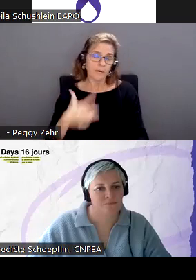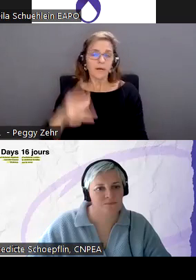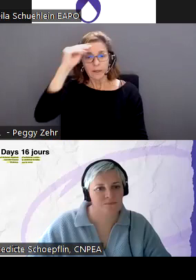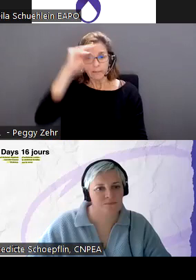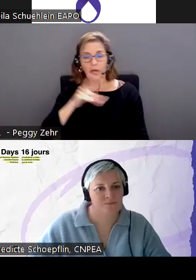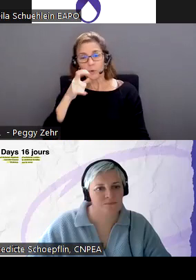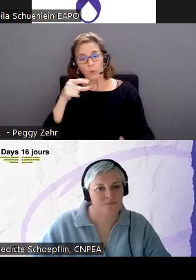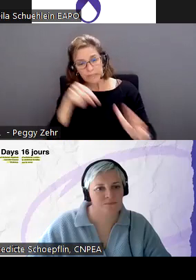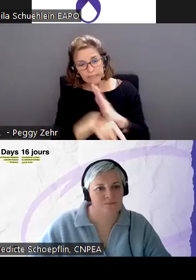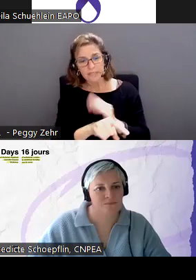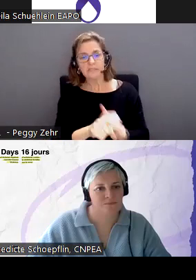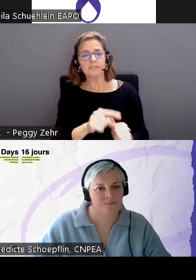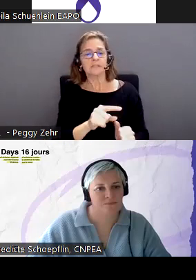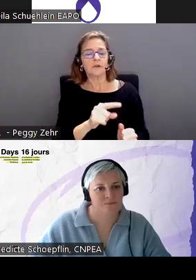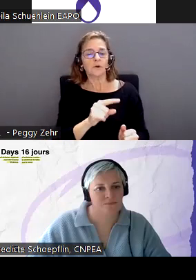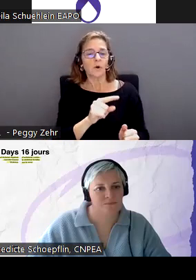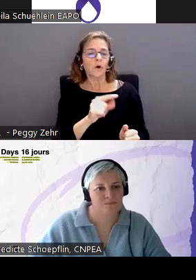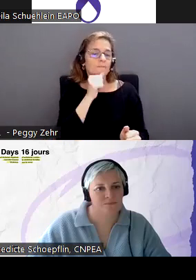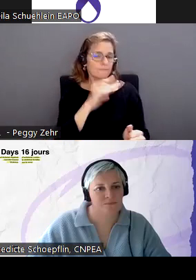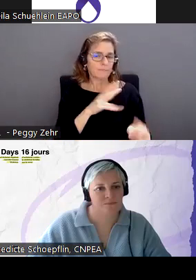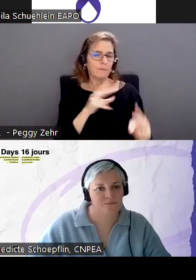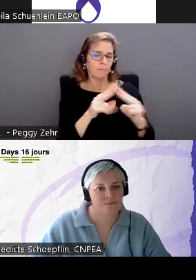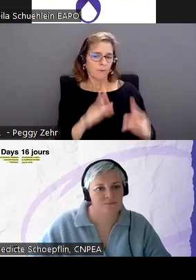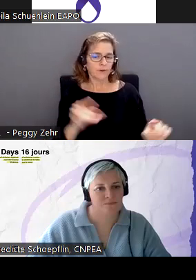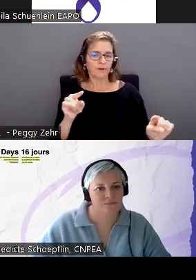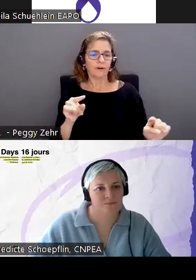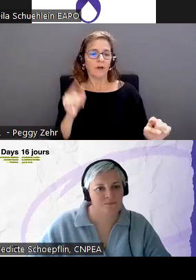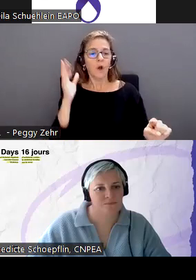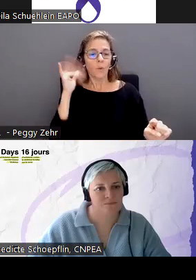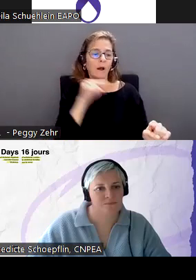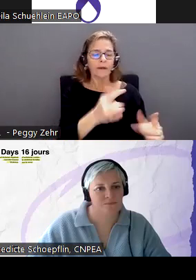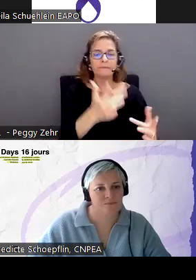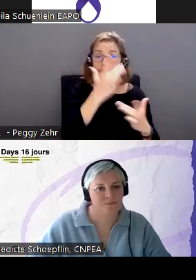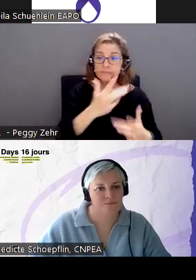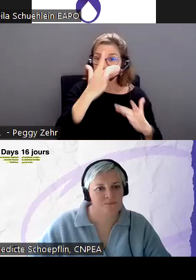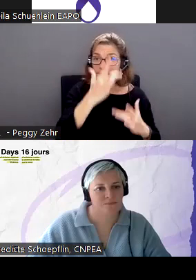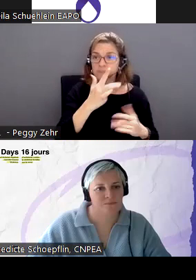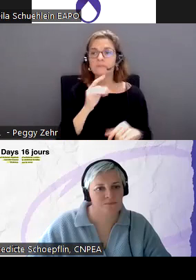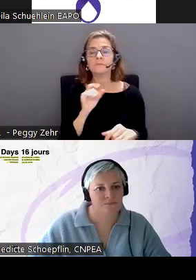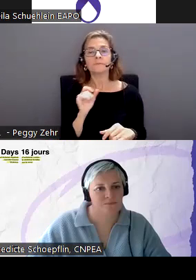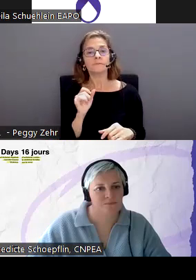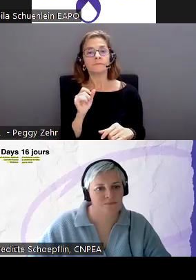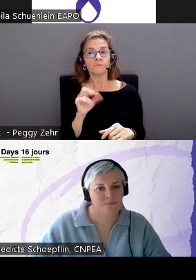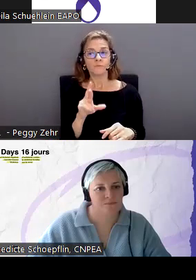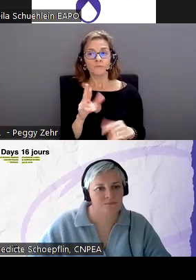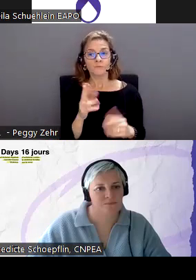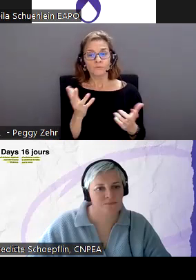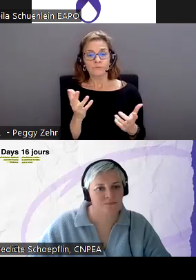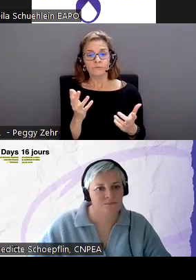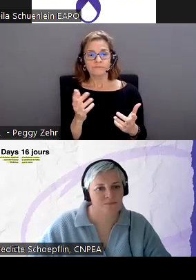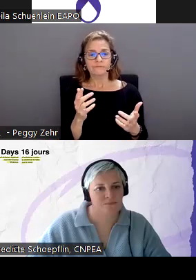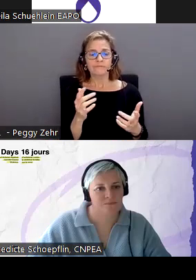who kills his female partner because she's sick or because she's